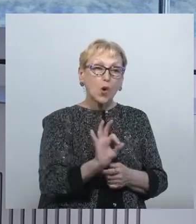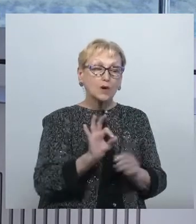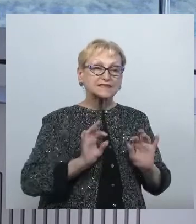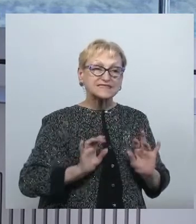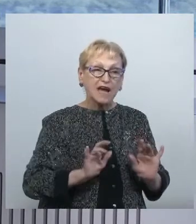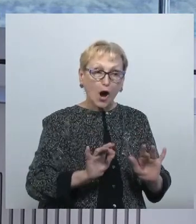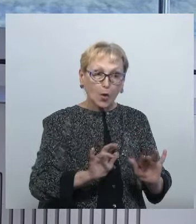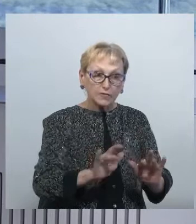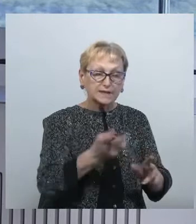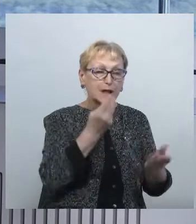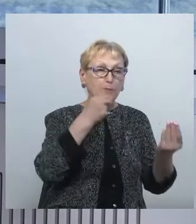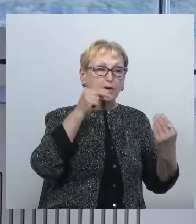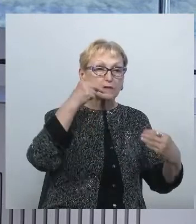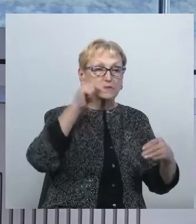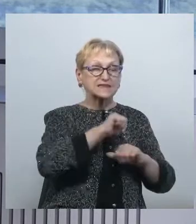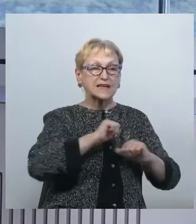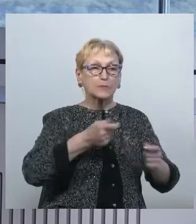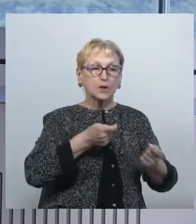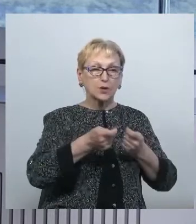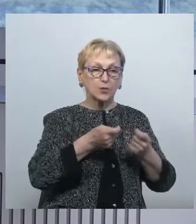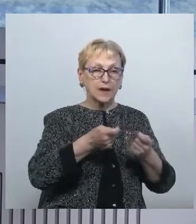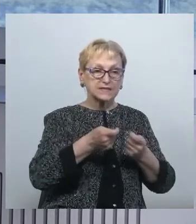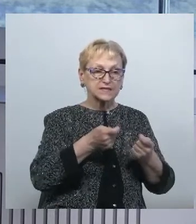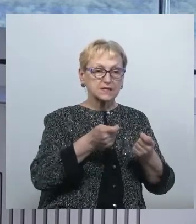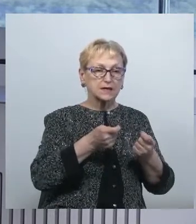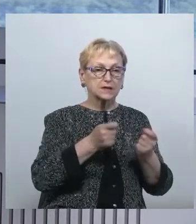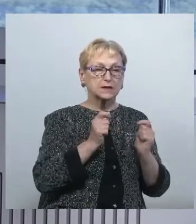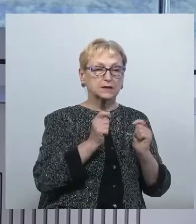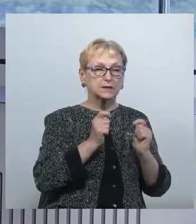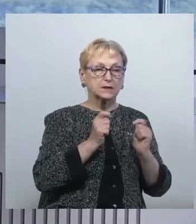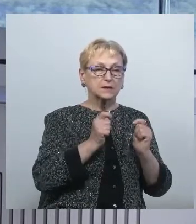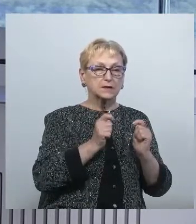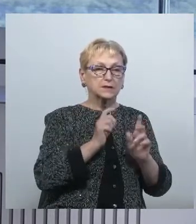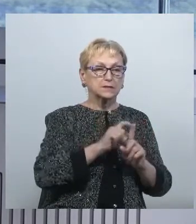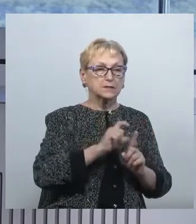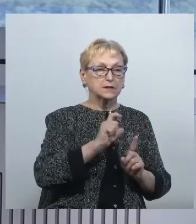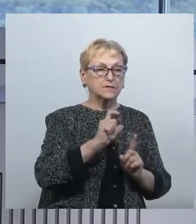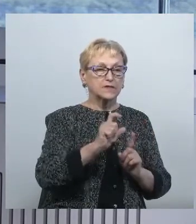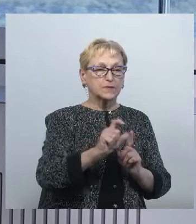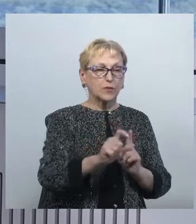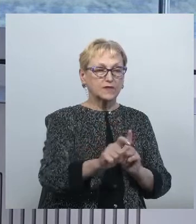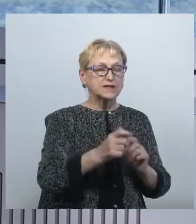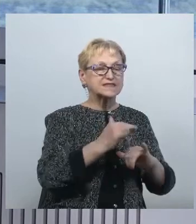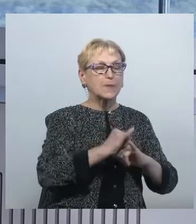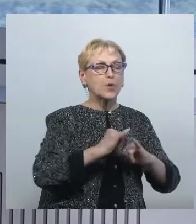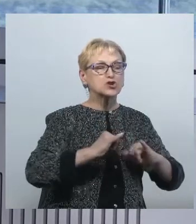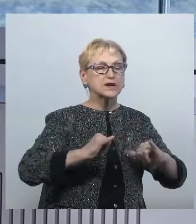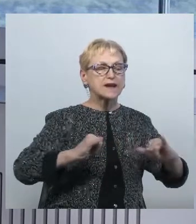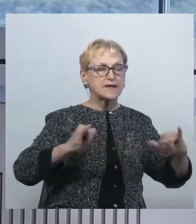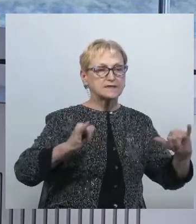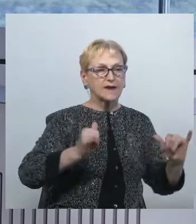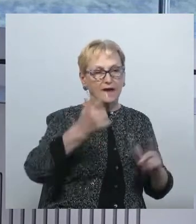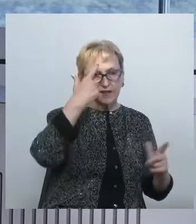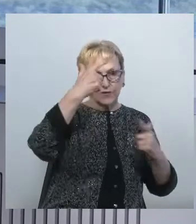protection. If we are talking about measures to improve self-regulation, key answers are spreading